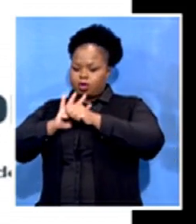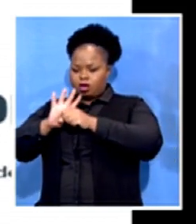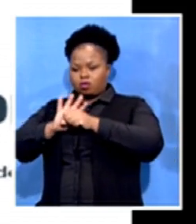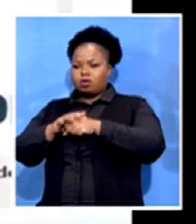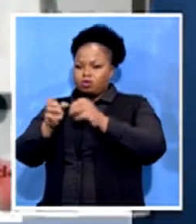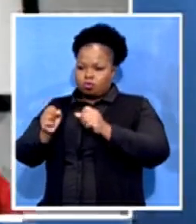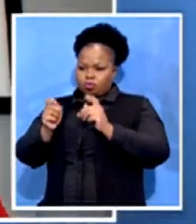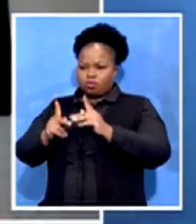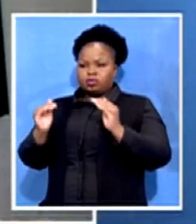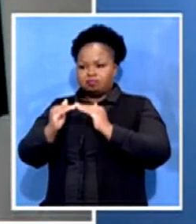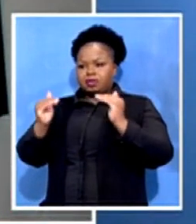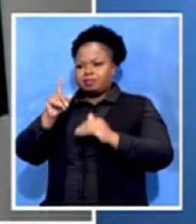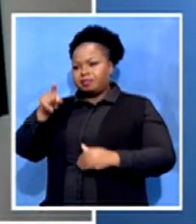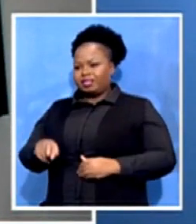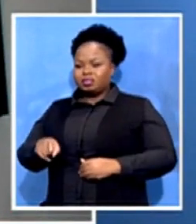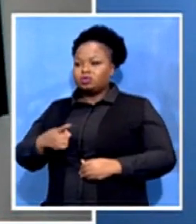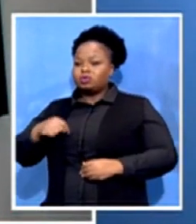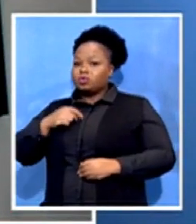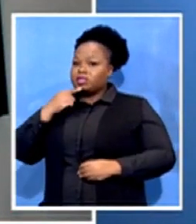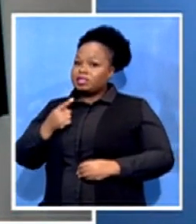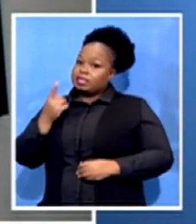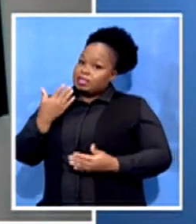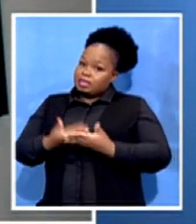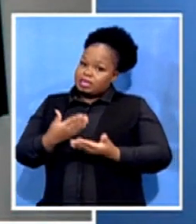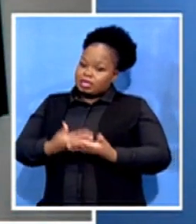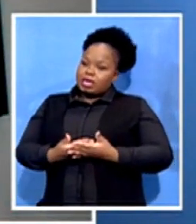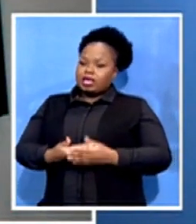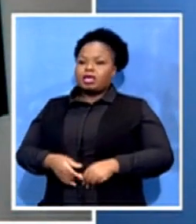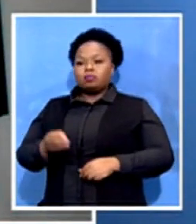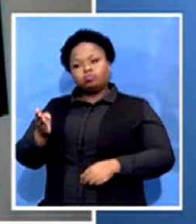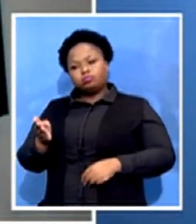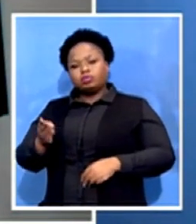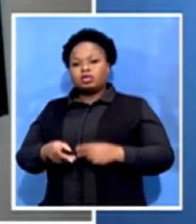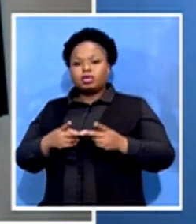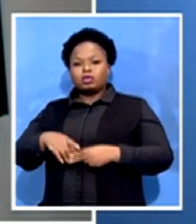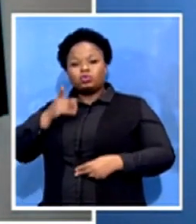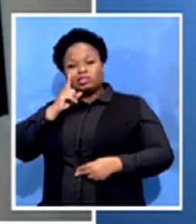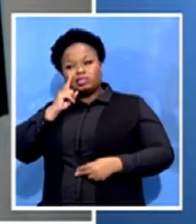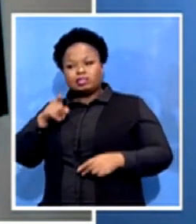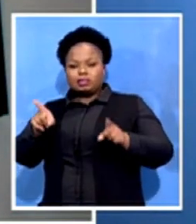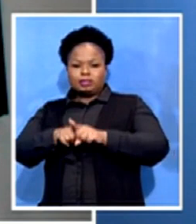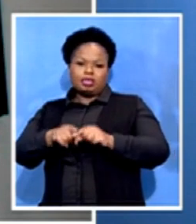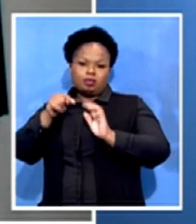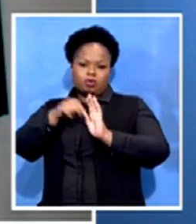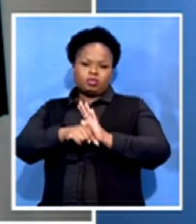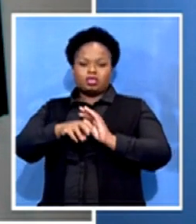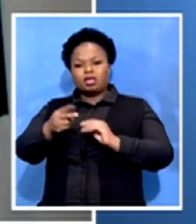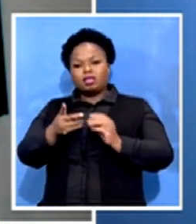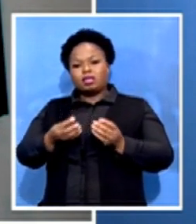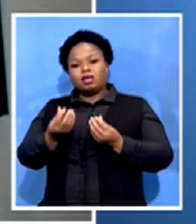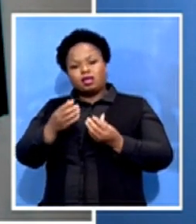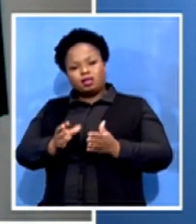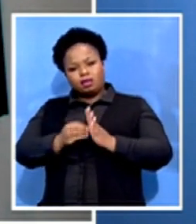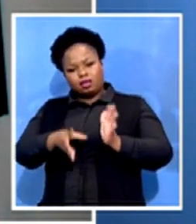that they're going to be able to go onto the platform, see the same content that other learners are also viewing. So that is our main goal,